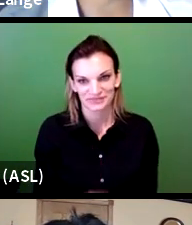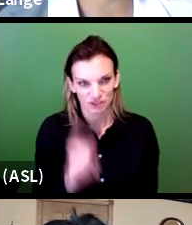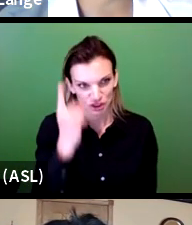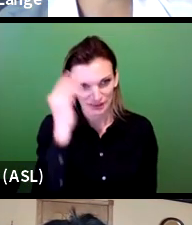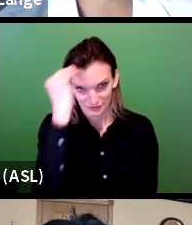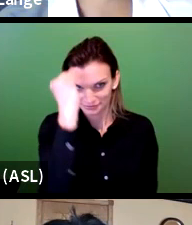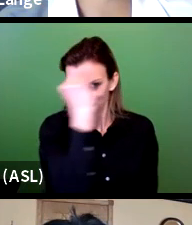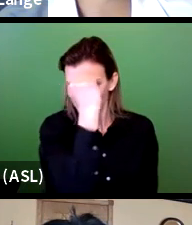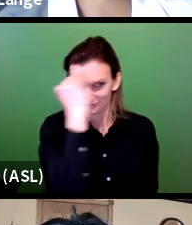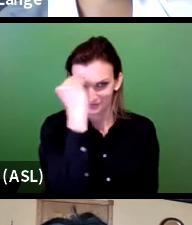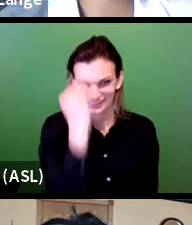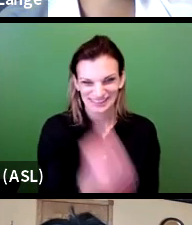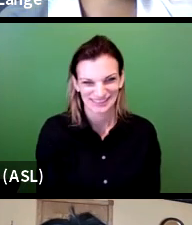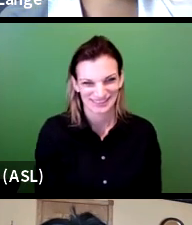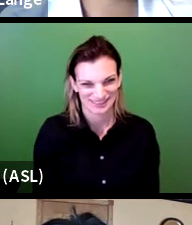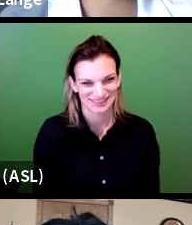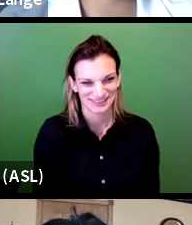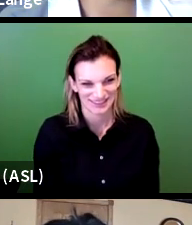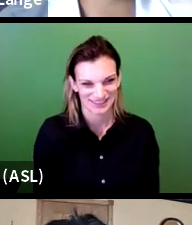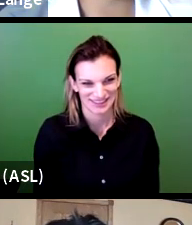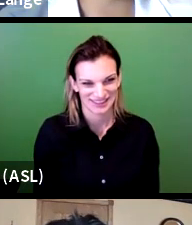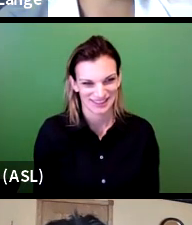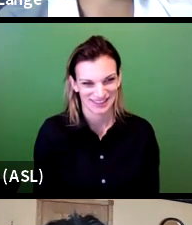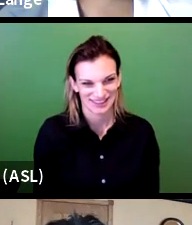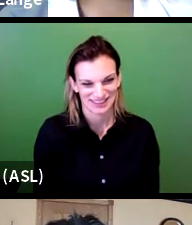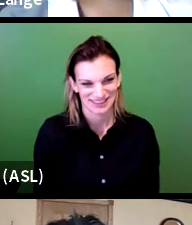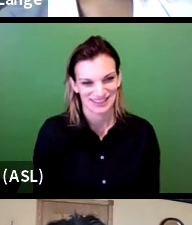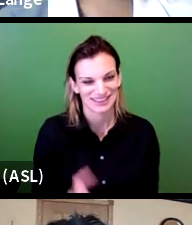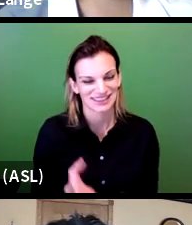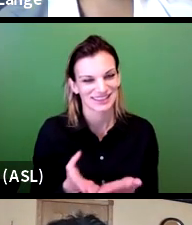hat. Okay. All right.